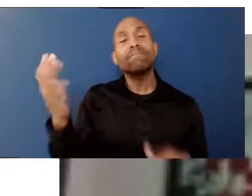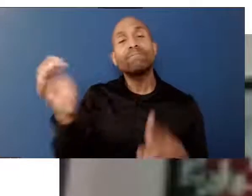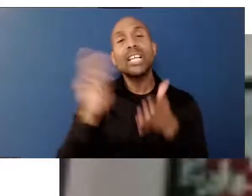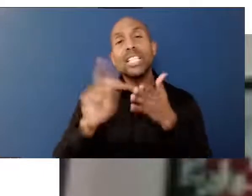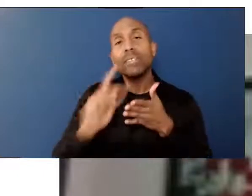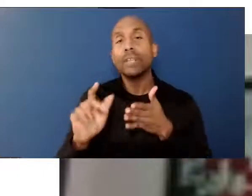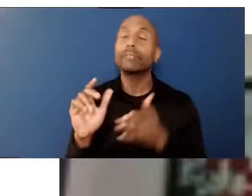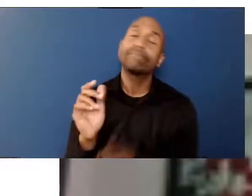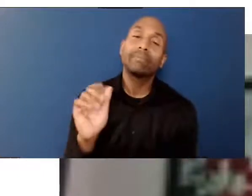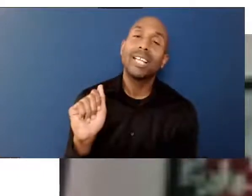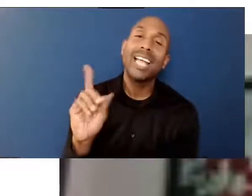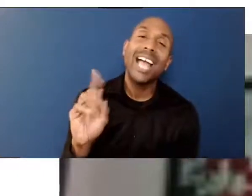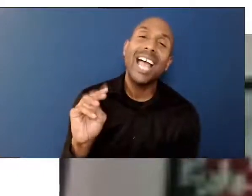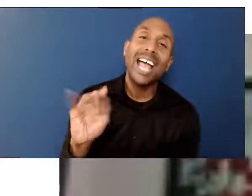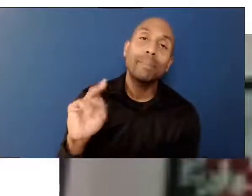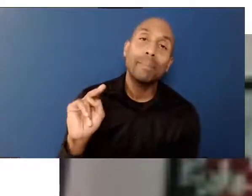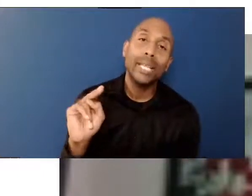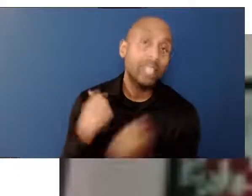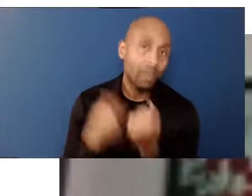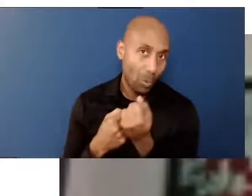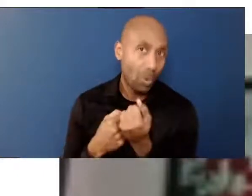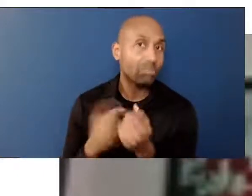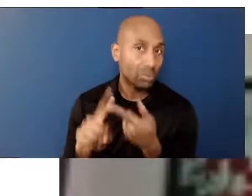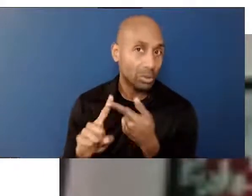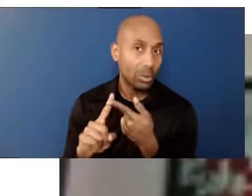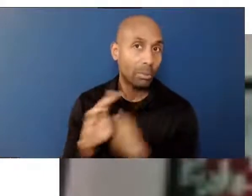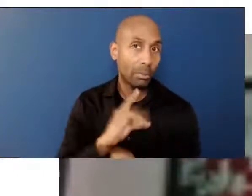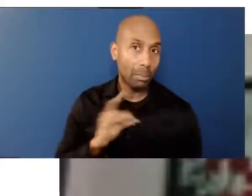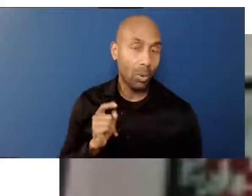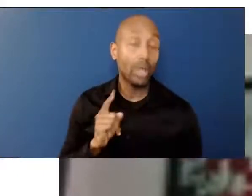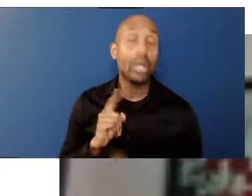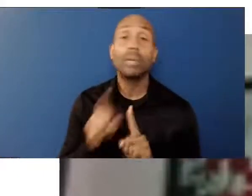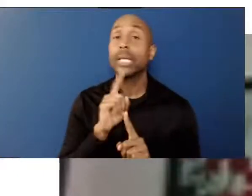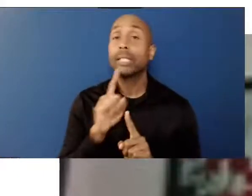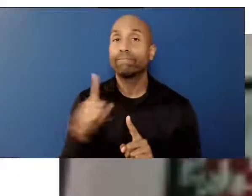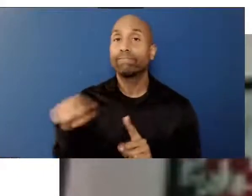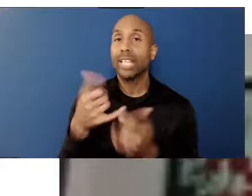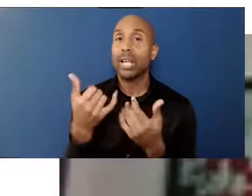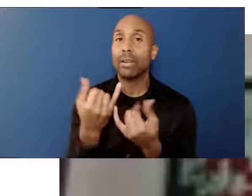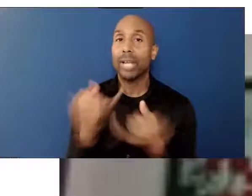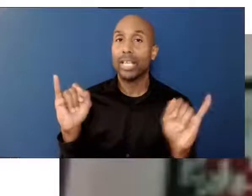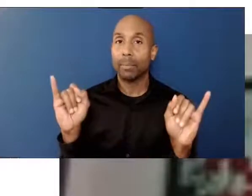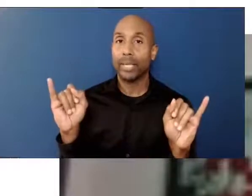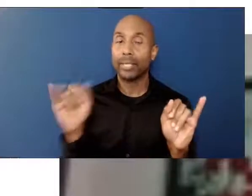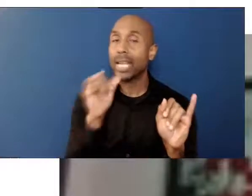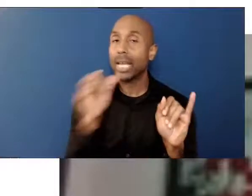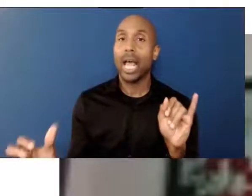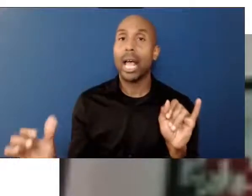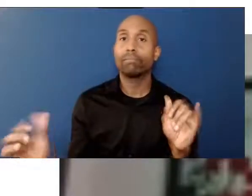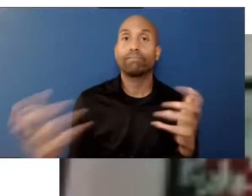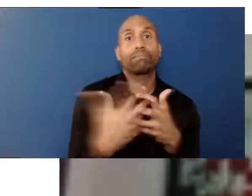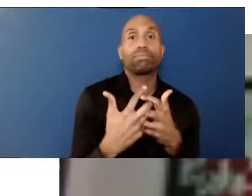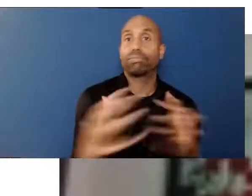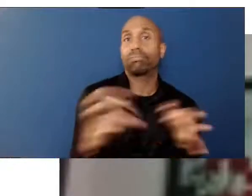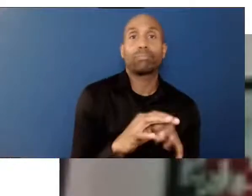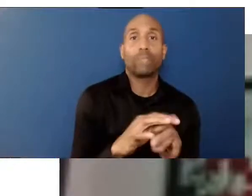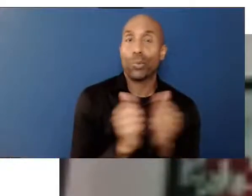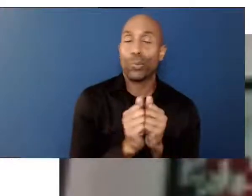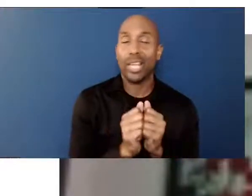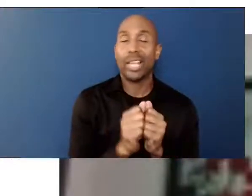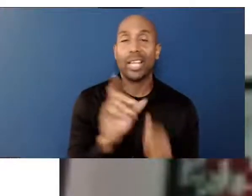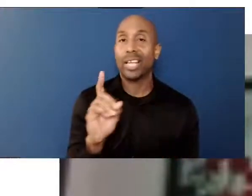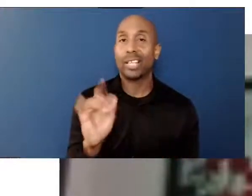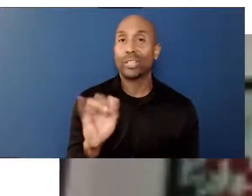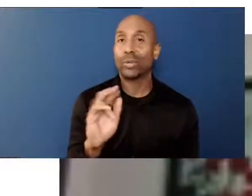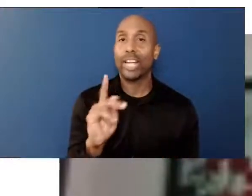support to the board. But they are independent of the directorate, and again, some of our business intersects with